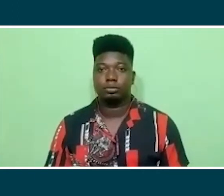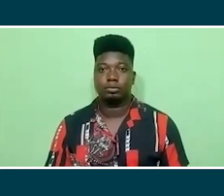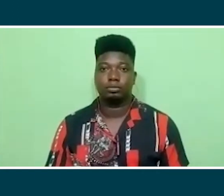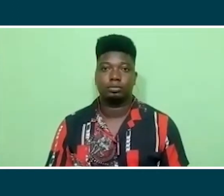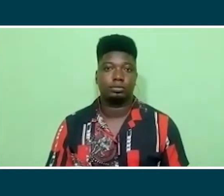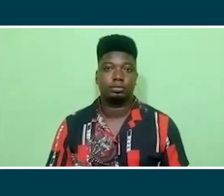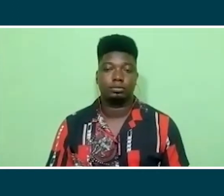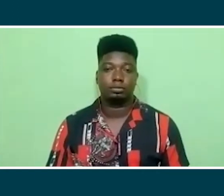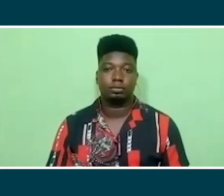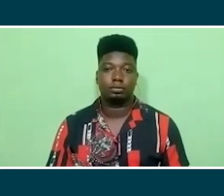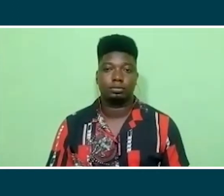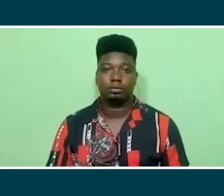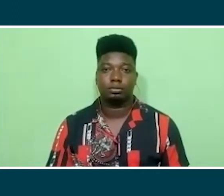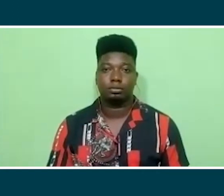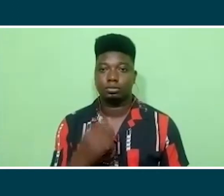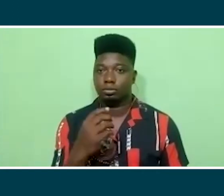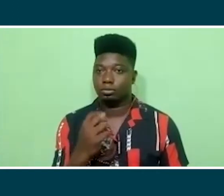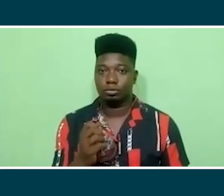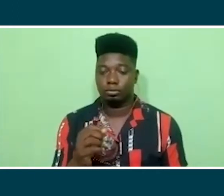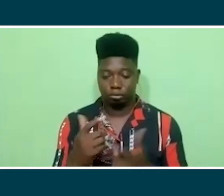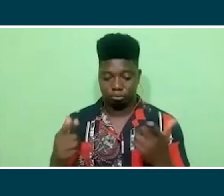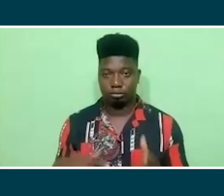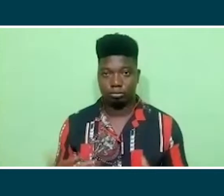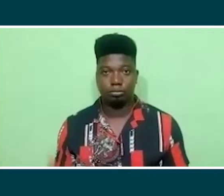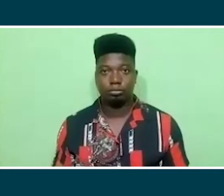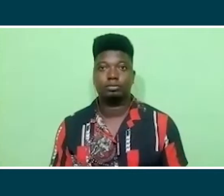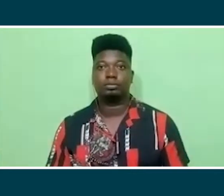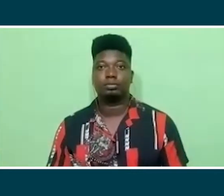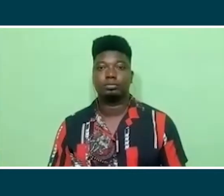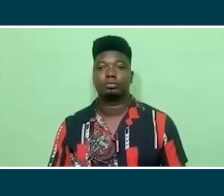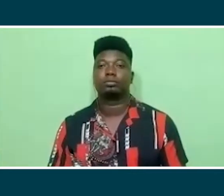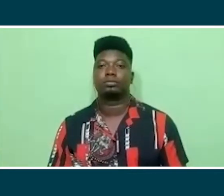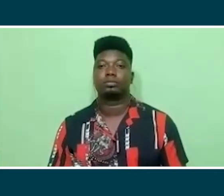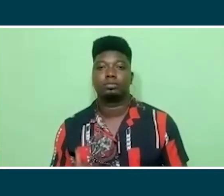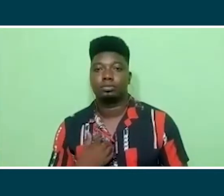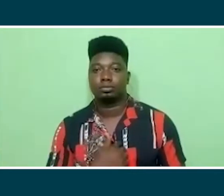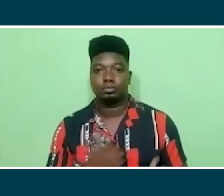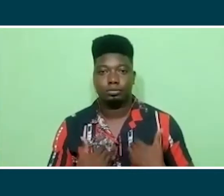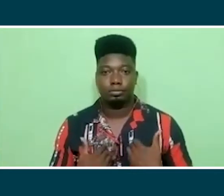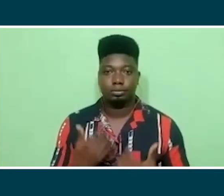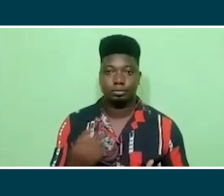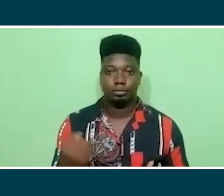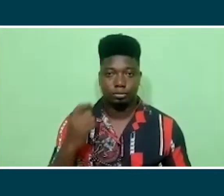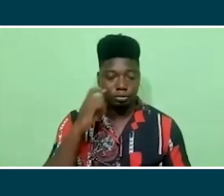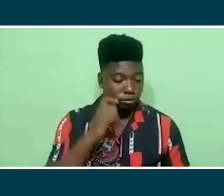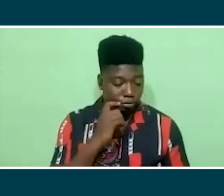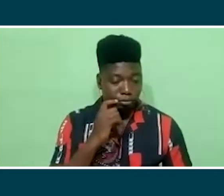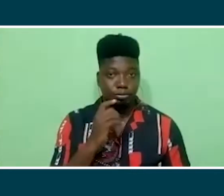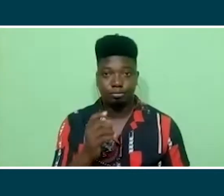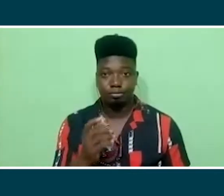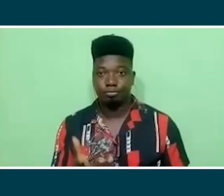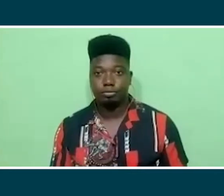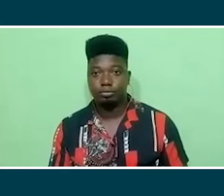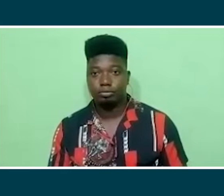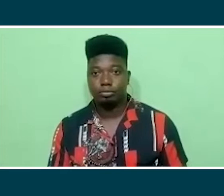sort of clearly egregious things, like say comics in the 90s, the hypersexualization, the exaggerated way they drew women's bodies is terrible.